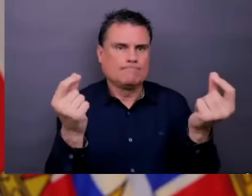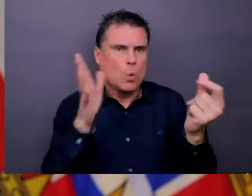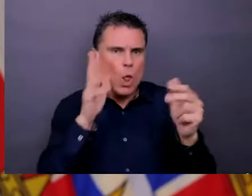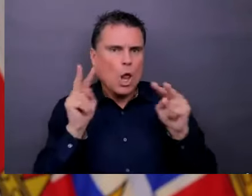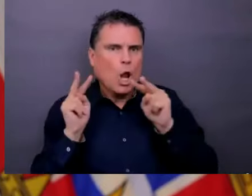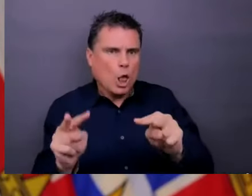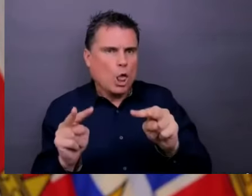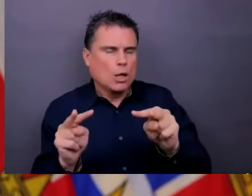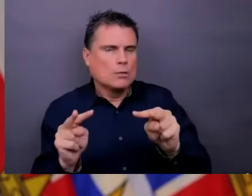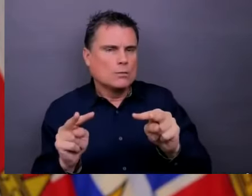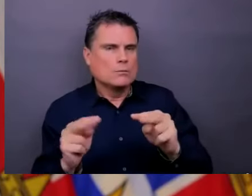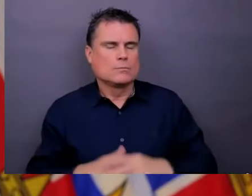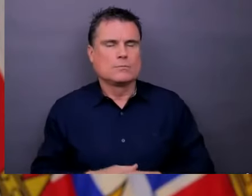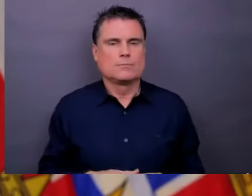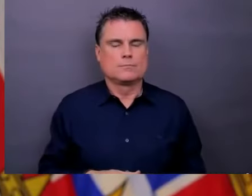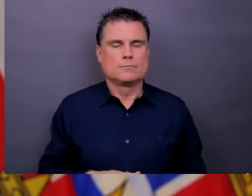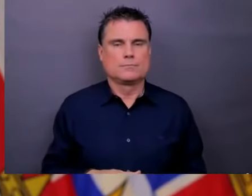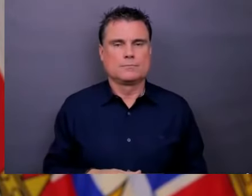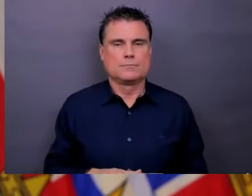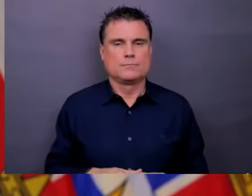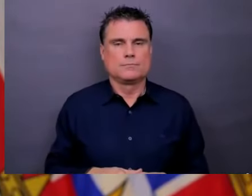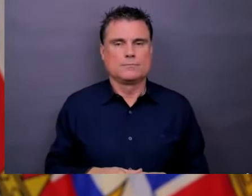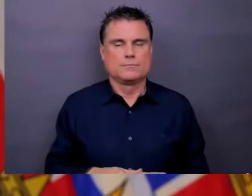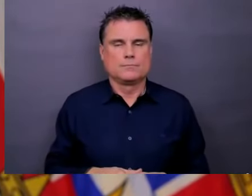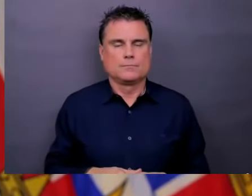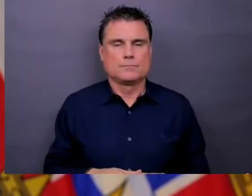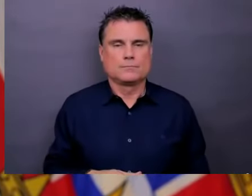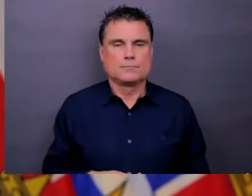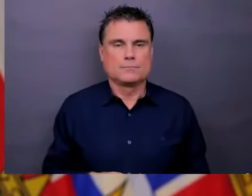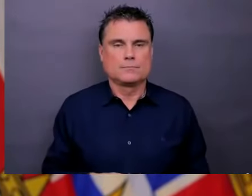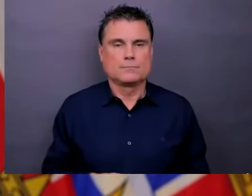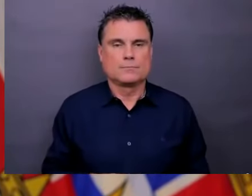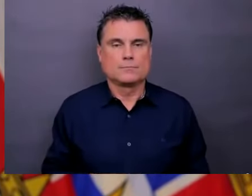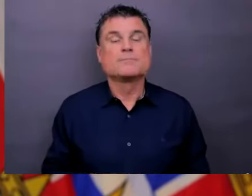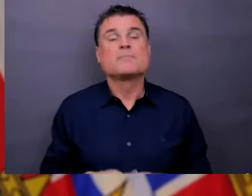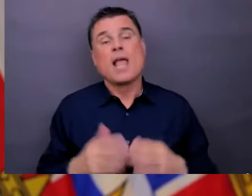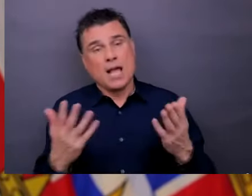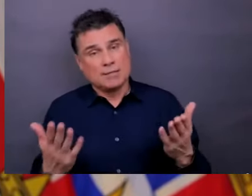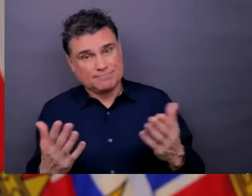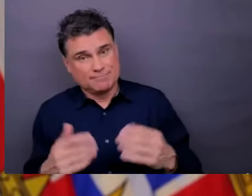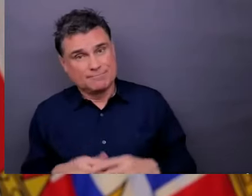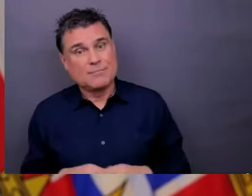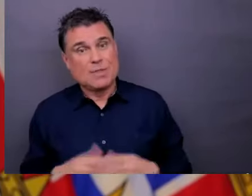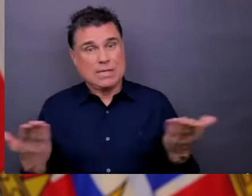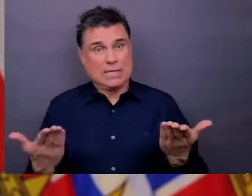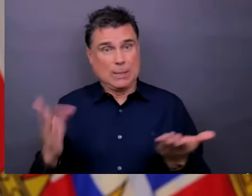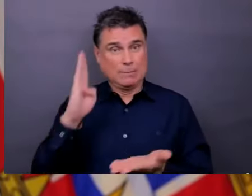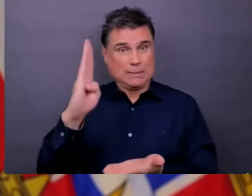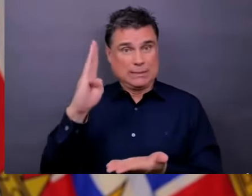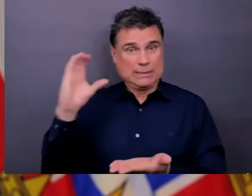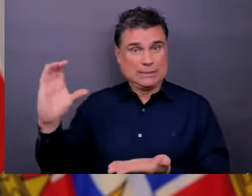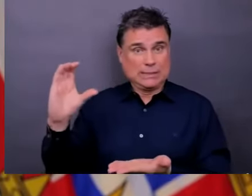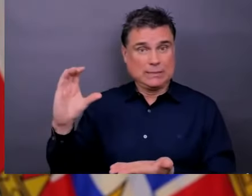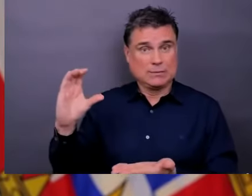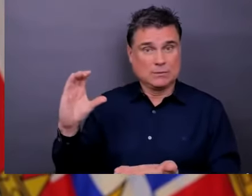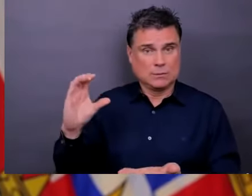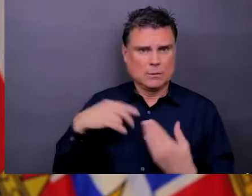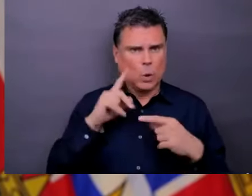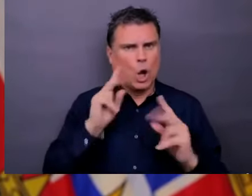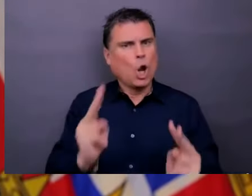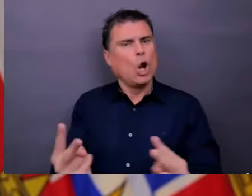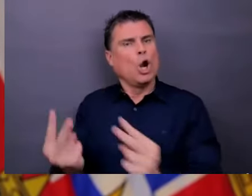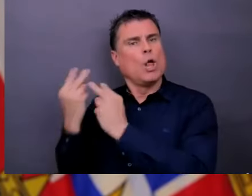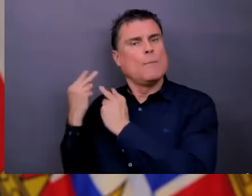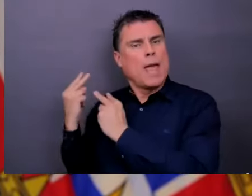that successes that we have had in getting our transmission down and preventing outbreaks can also be washed